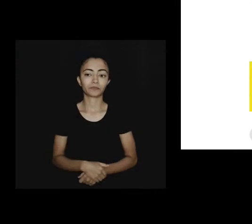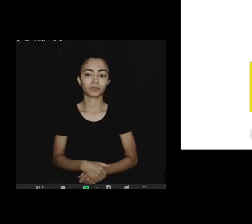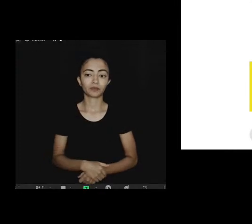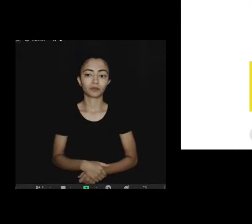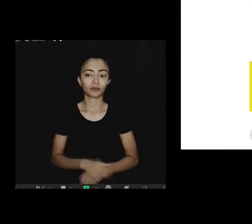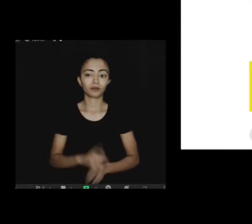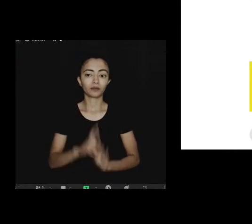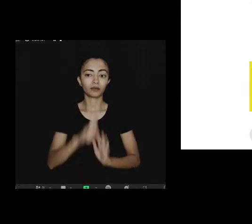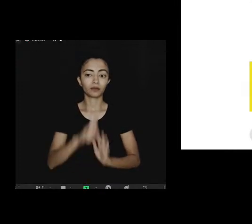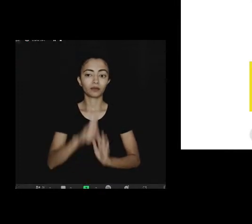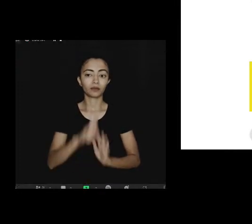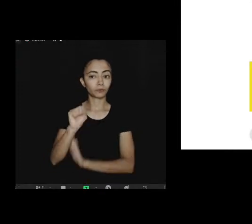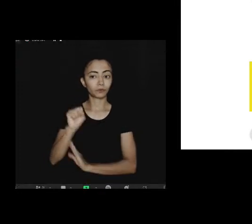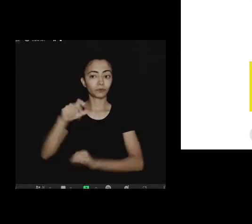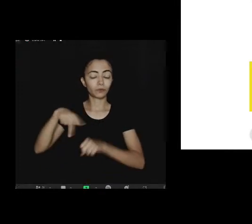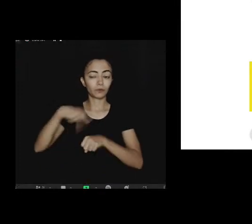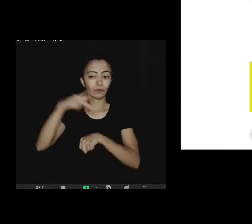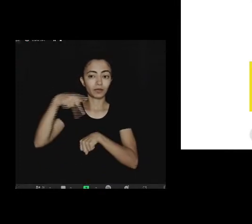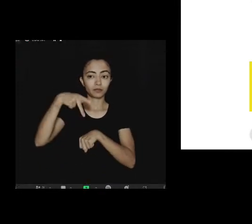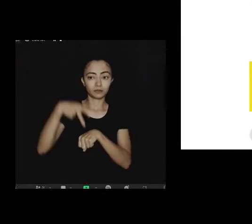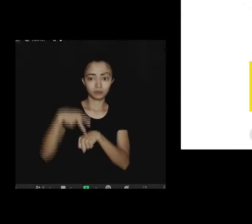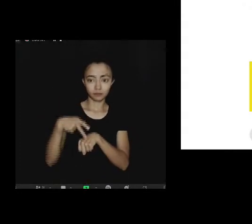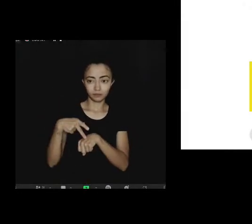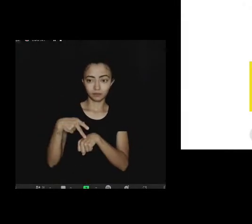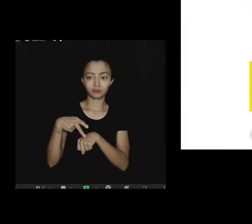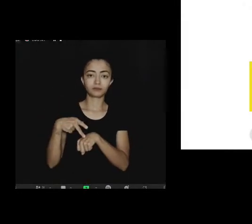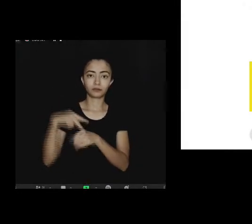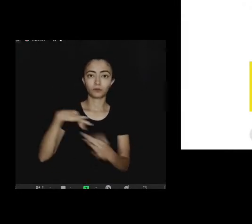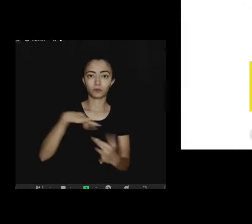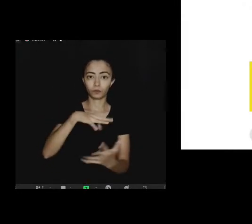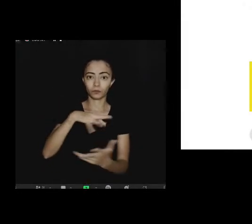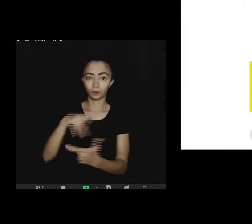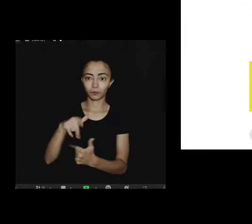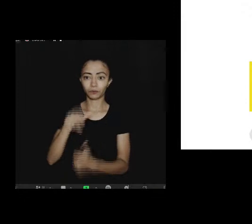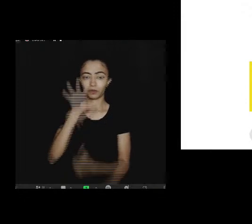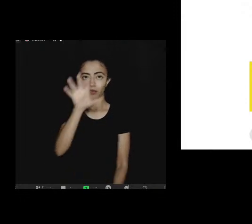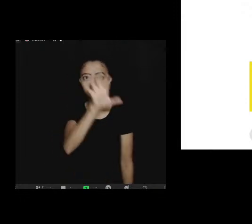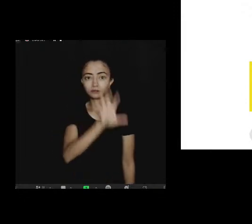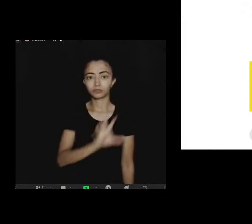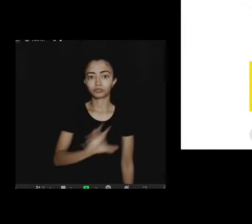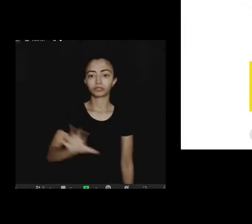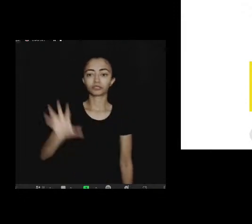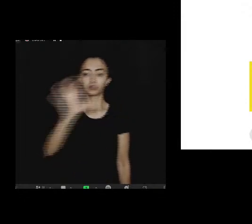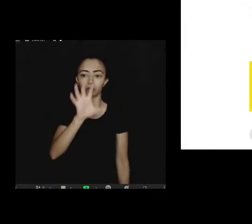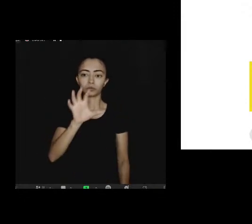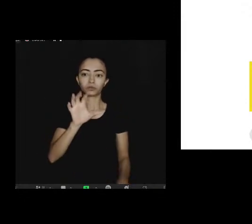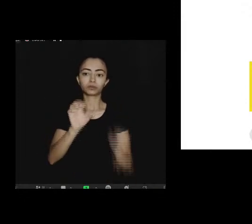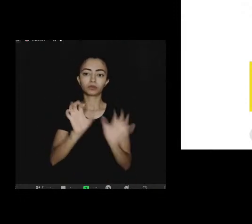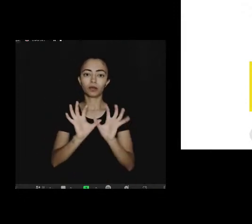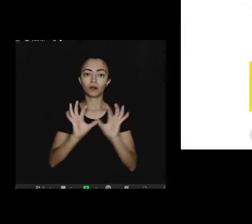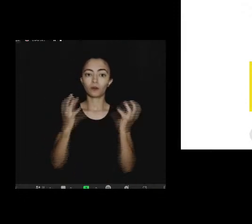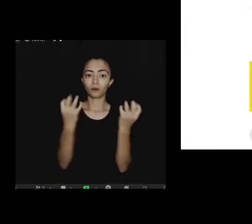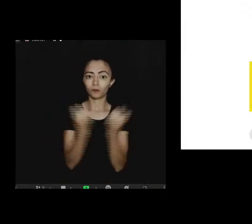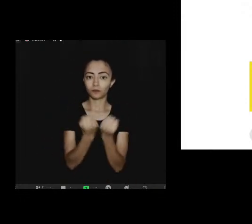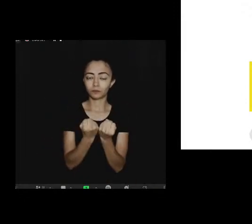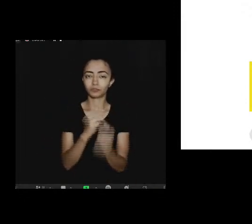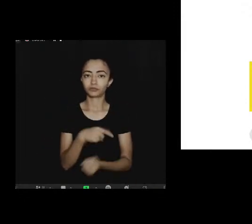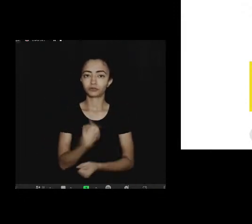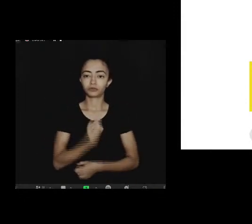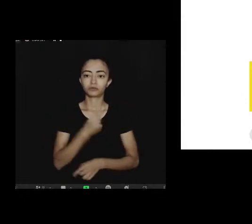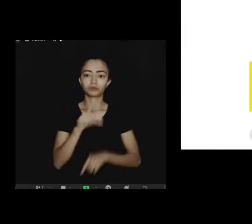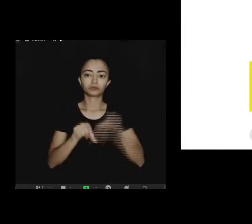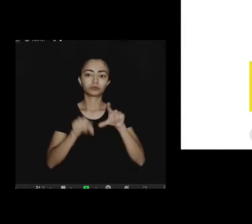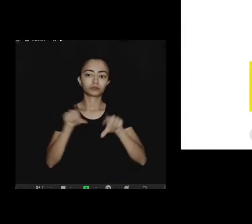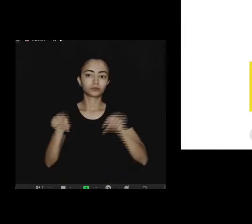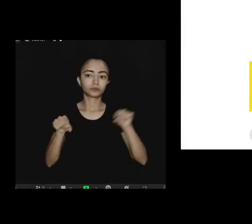regions. And we chose these countries on the basis of trying to get a mix of high income, middle income, low income countries, countries